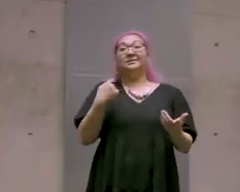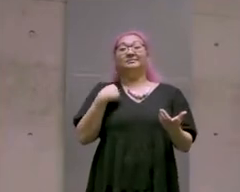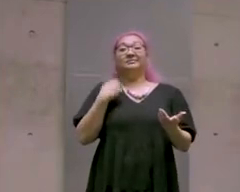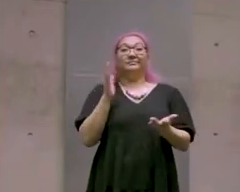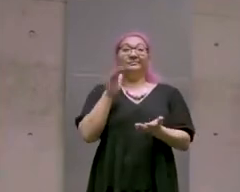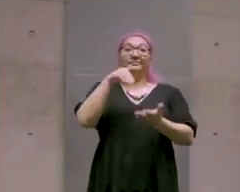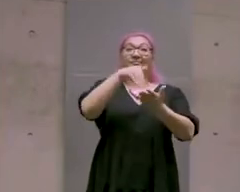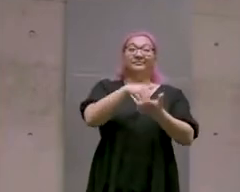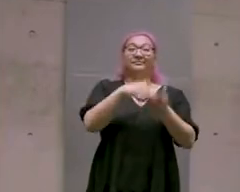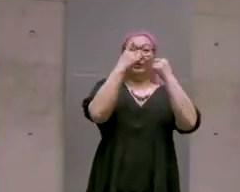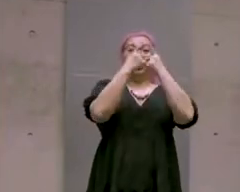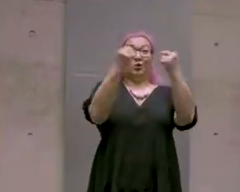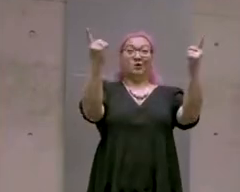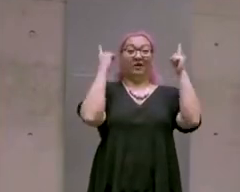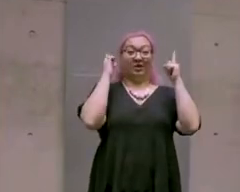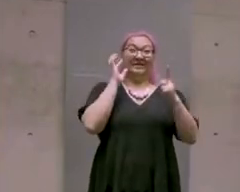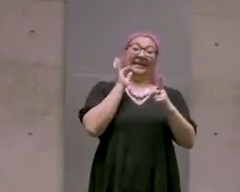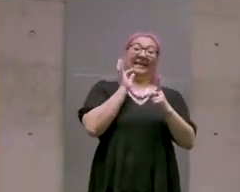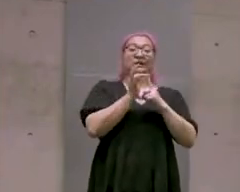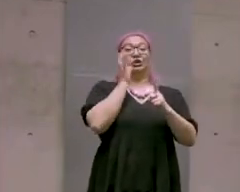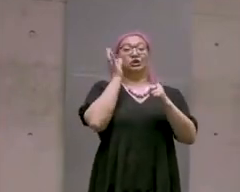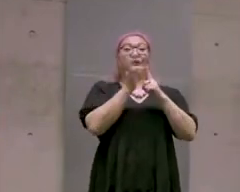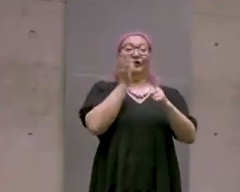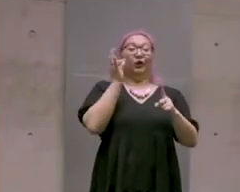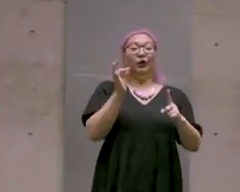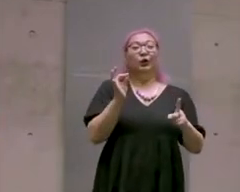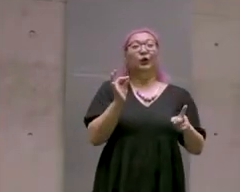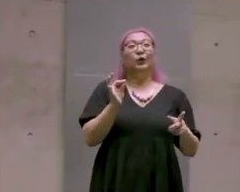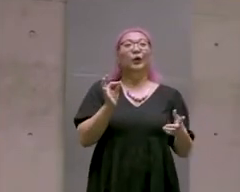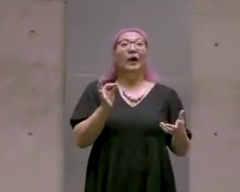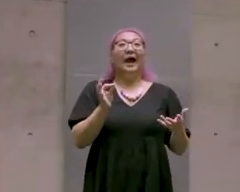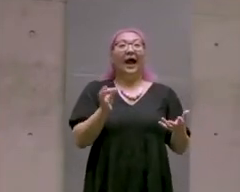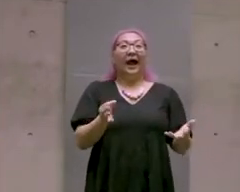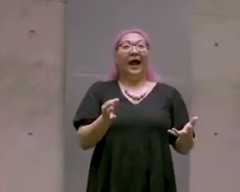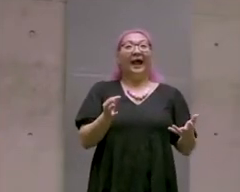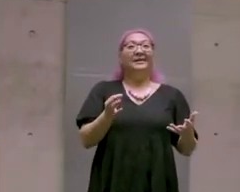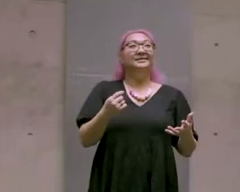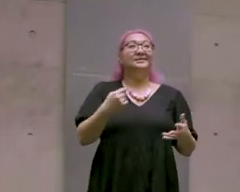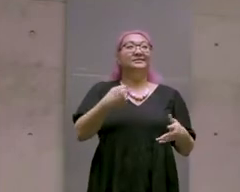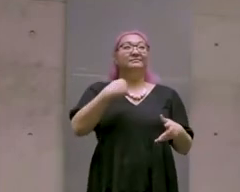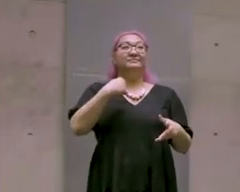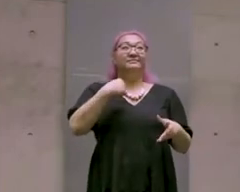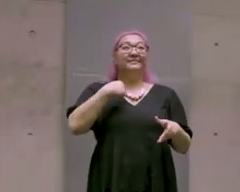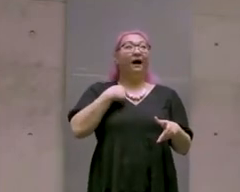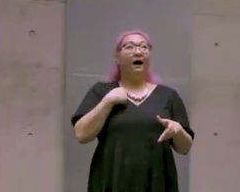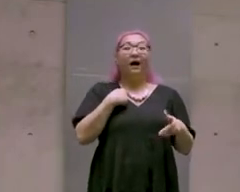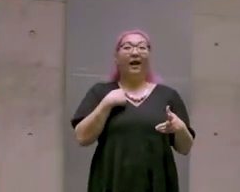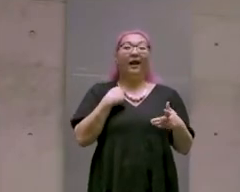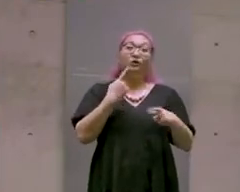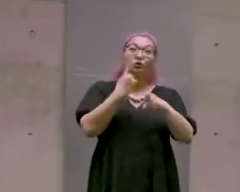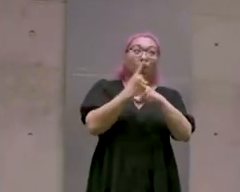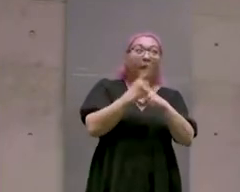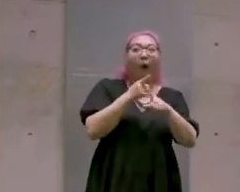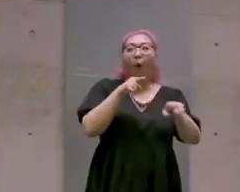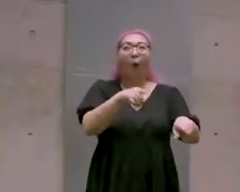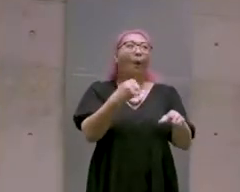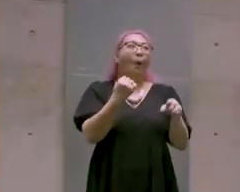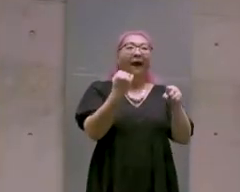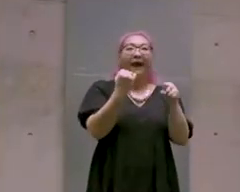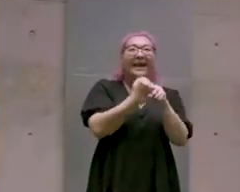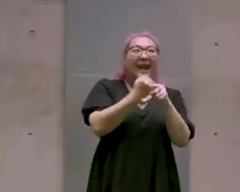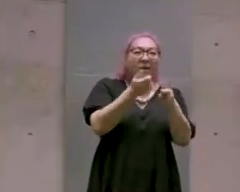game design for like the whole interview. And the person who was interviewing me said, "You don't sound like you're an animator, you sound like you're a game designer." And I said, "What's that?"